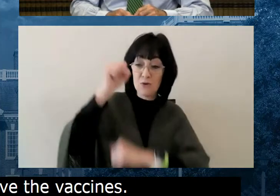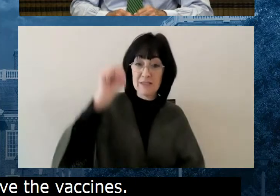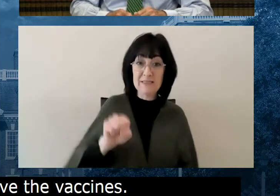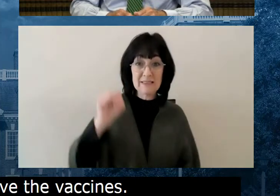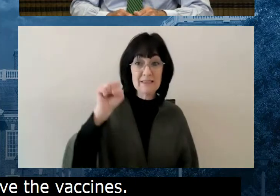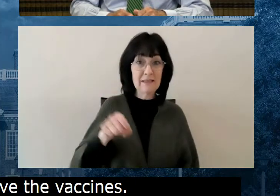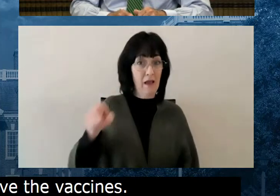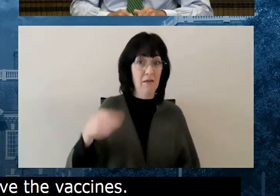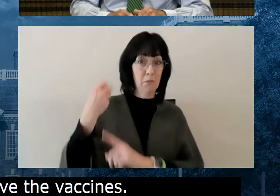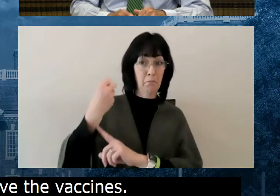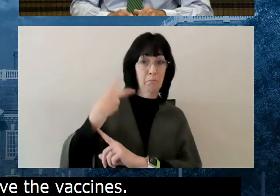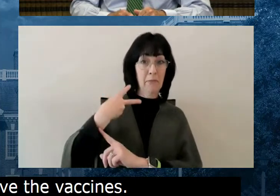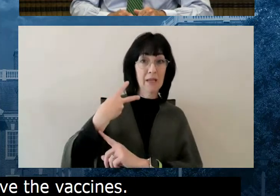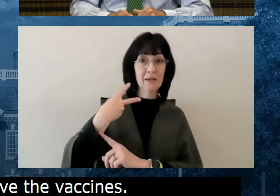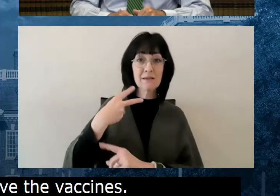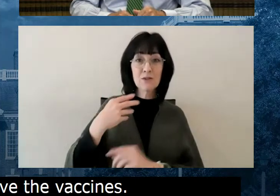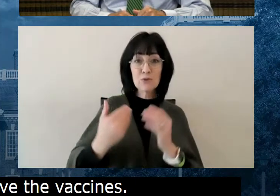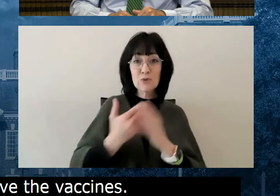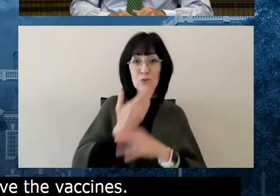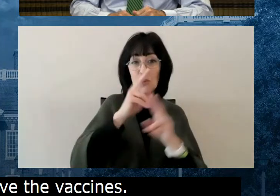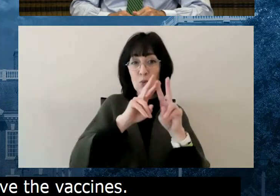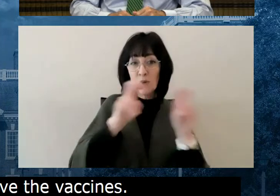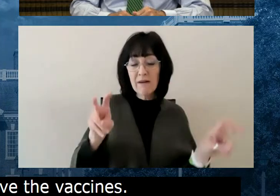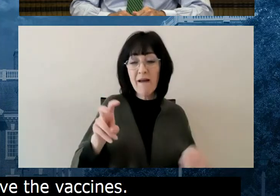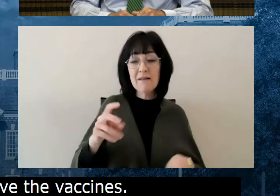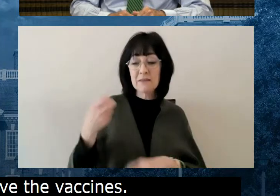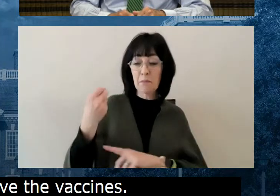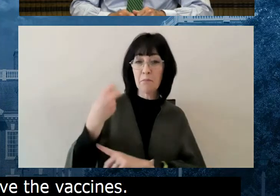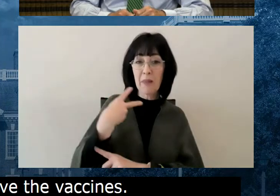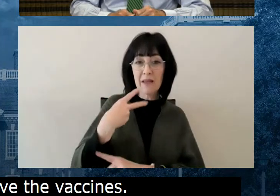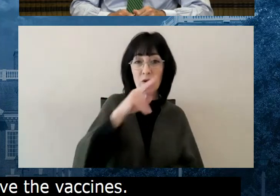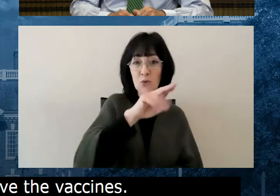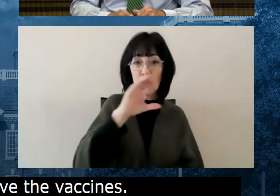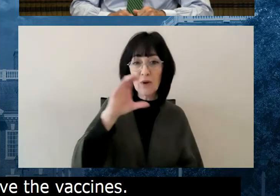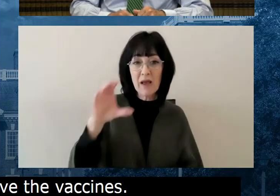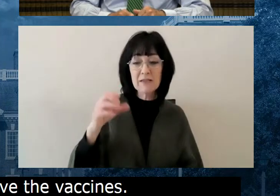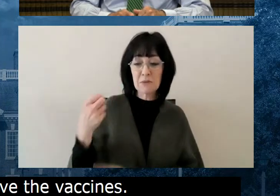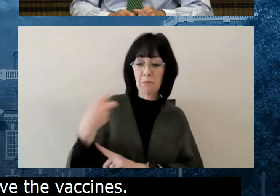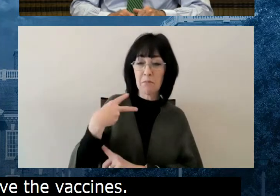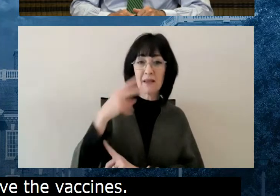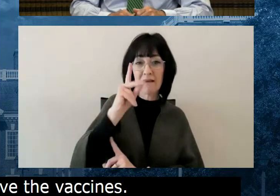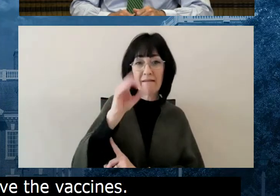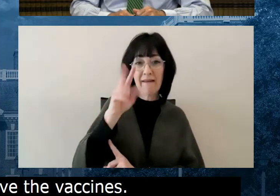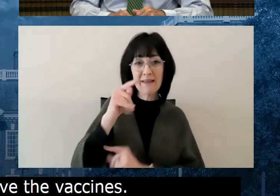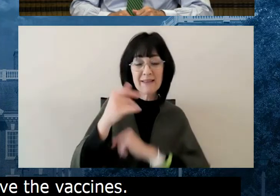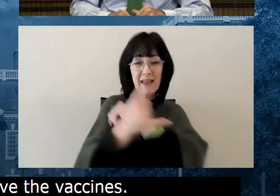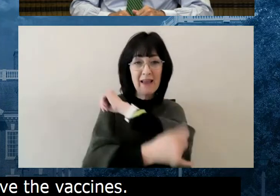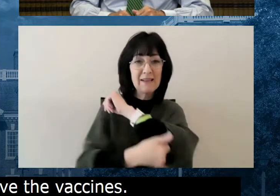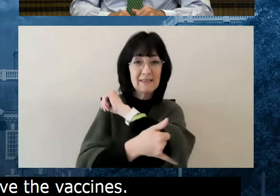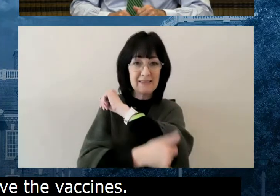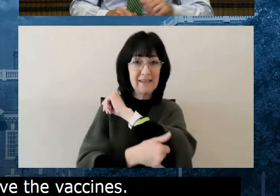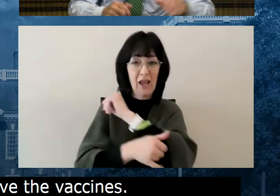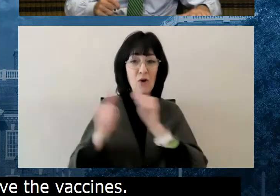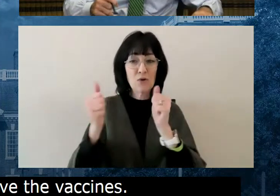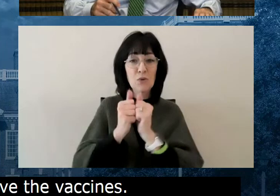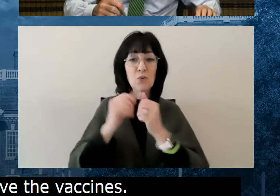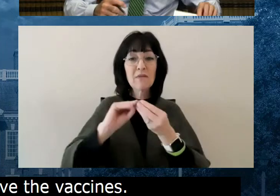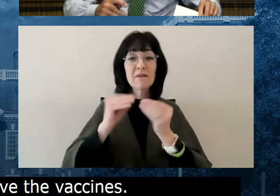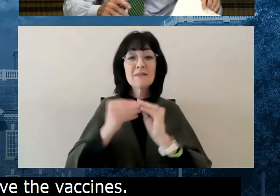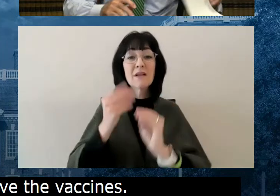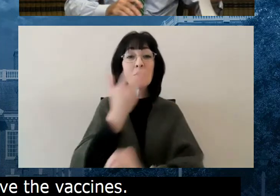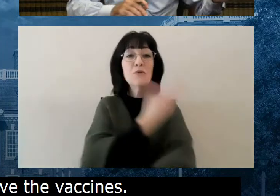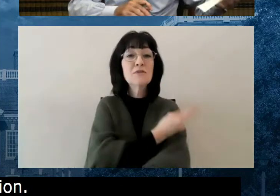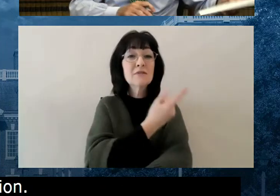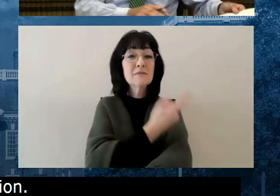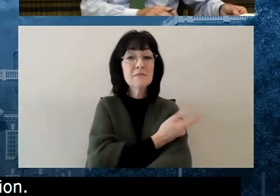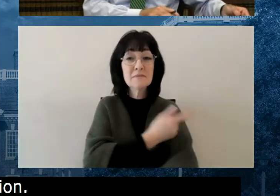of their population that's vaccinated. If we all get vaccinated, we'll be a much safer, happier place. So thank you, everybody. I know we